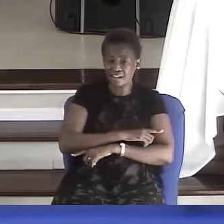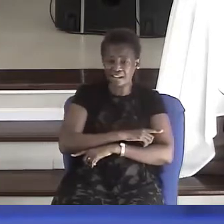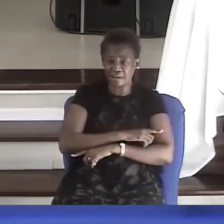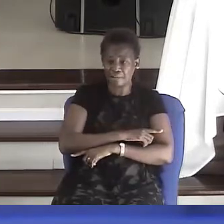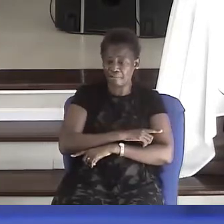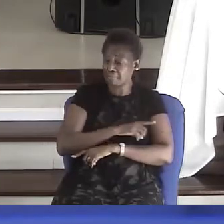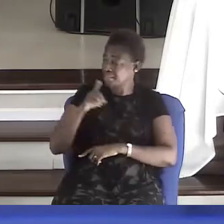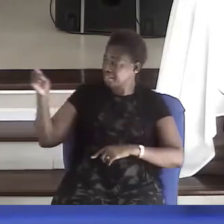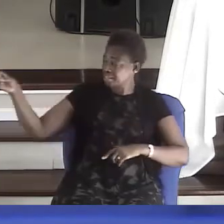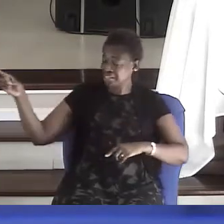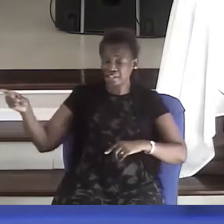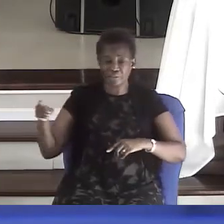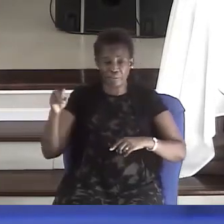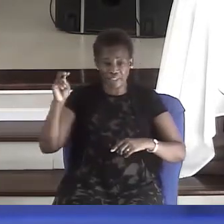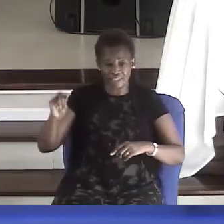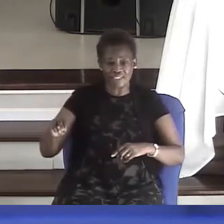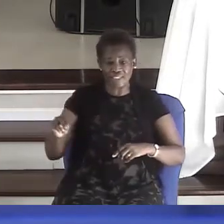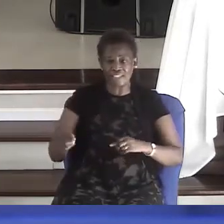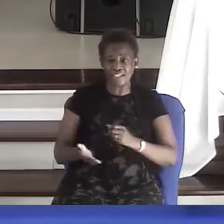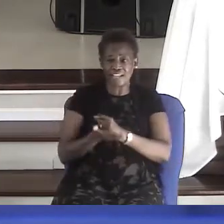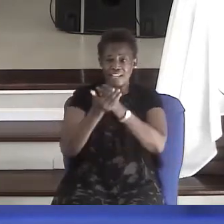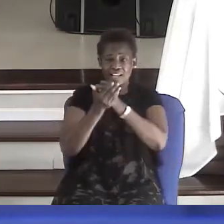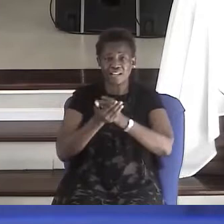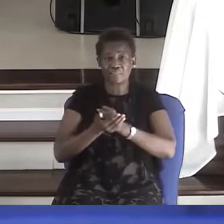that, because I've been the one